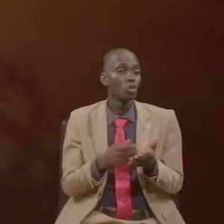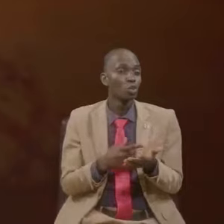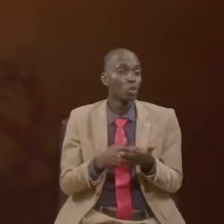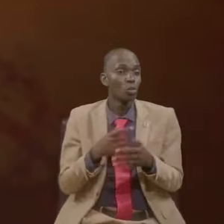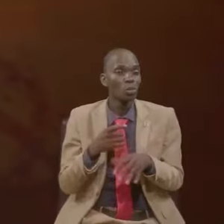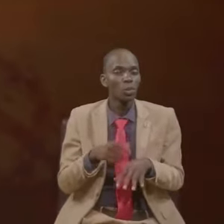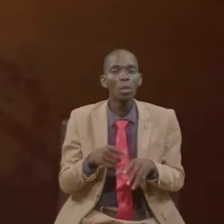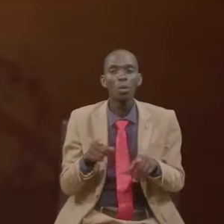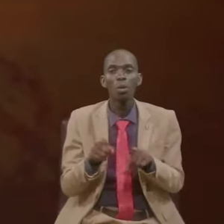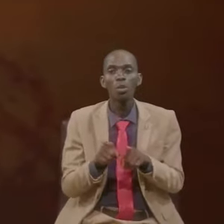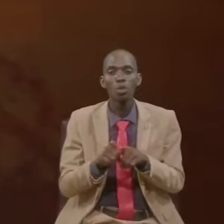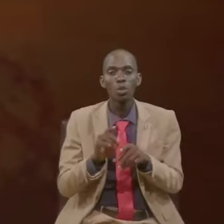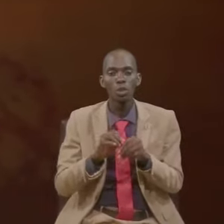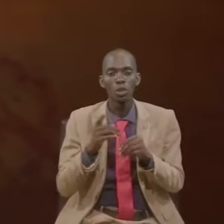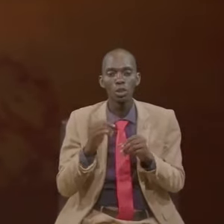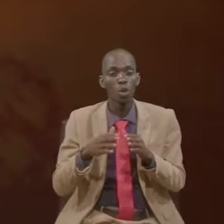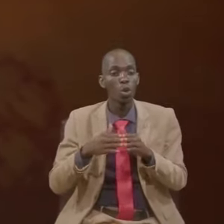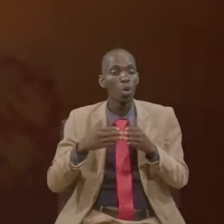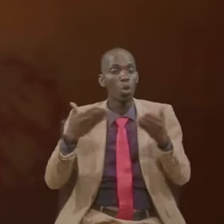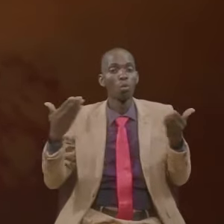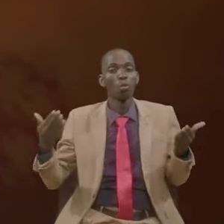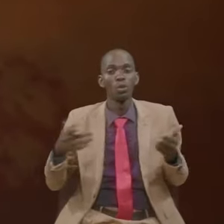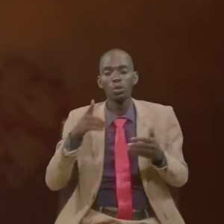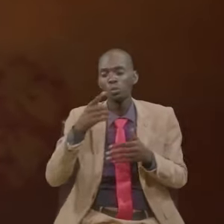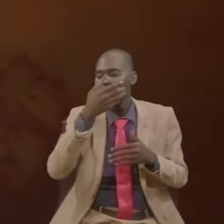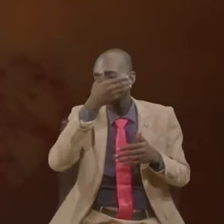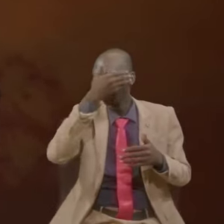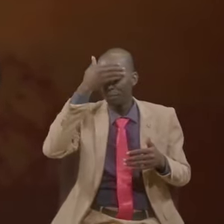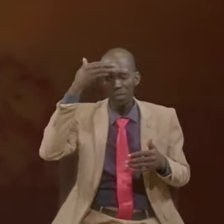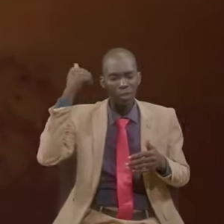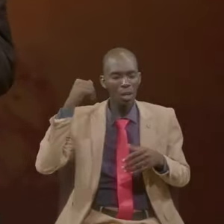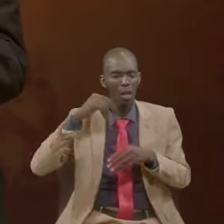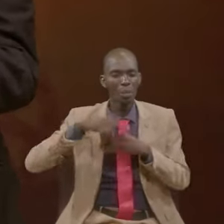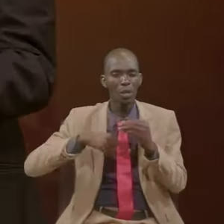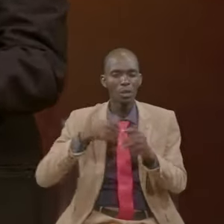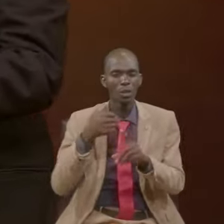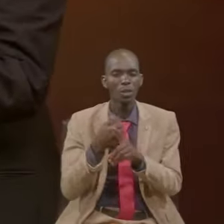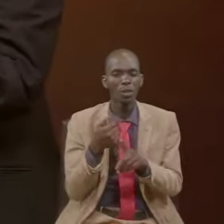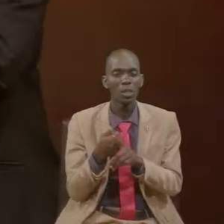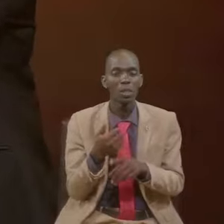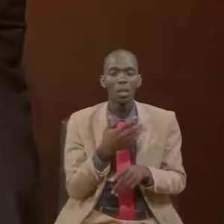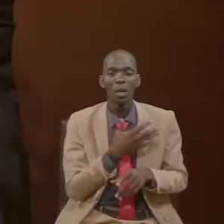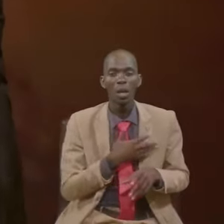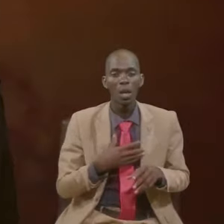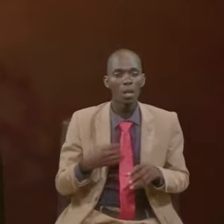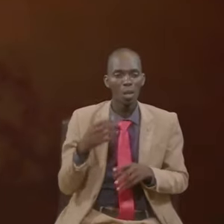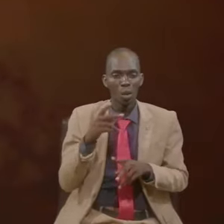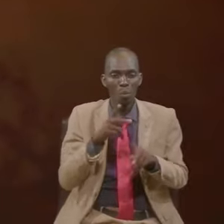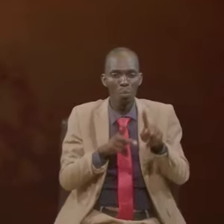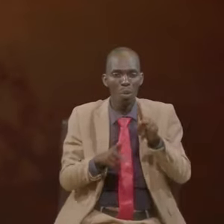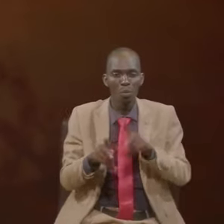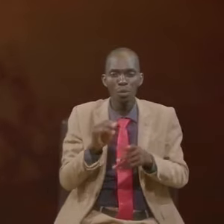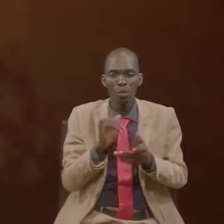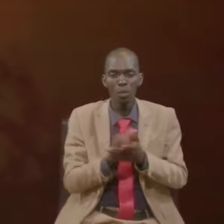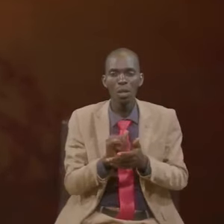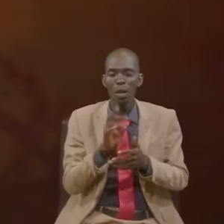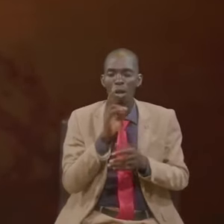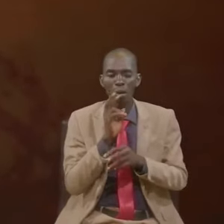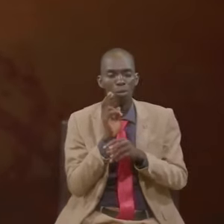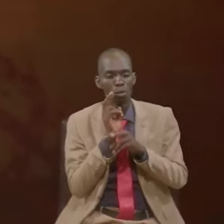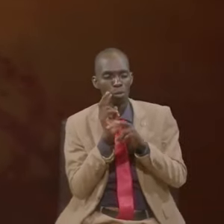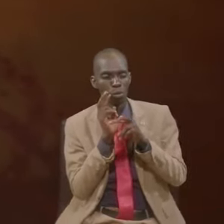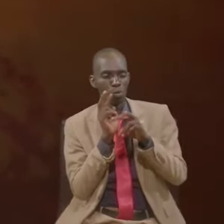even in the open, you forget yourself, and the people who are watching you